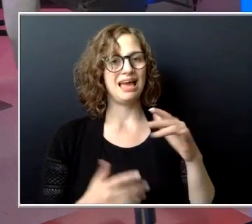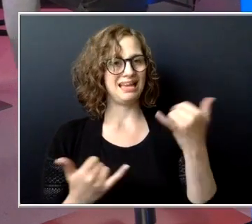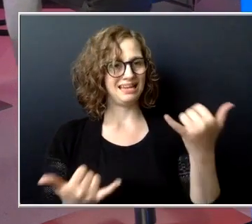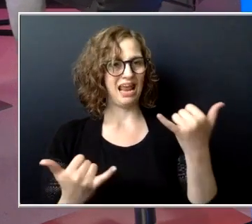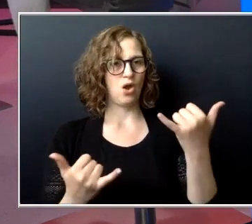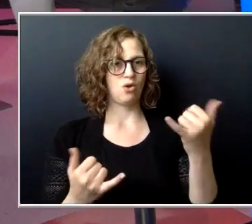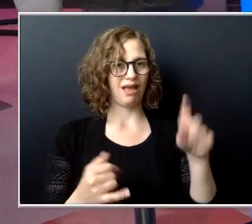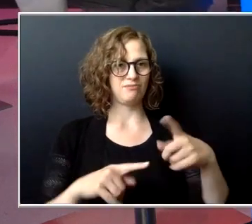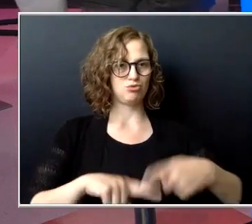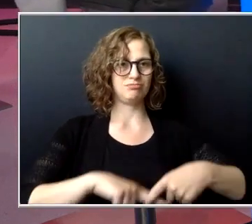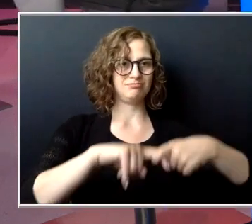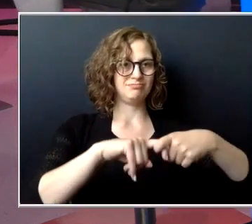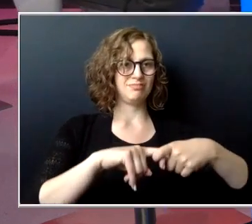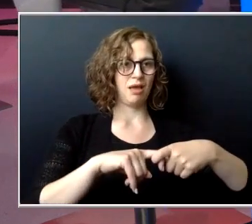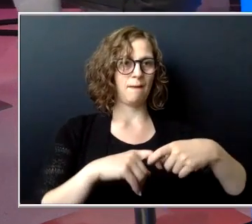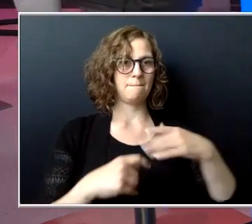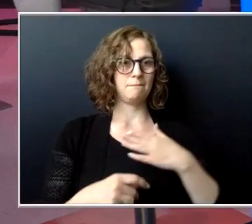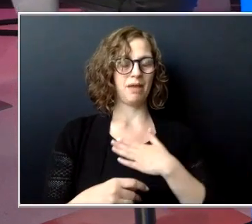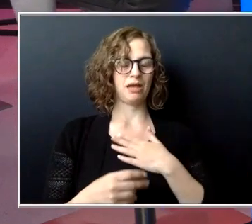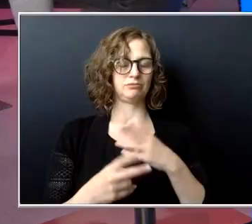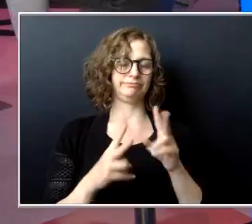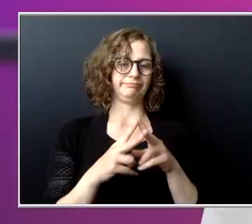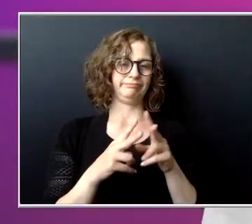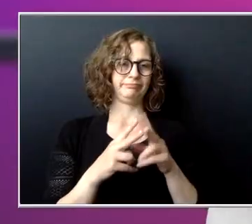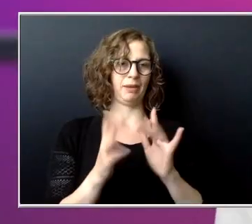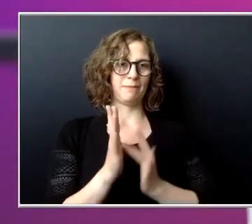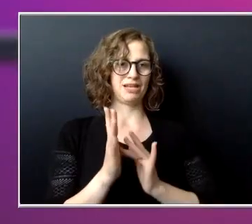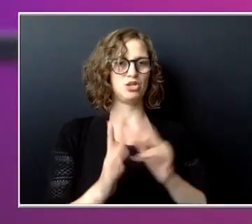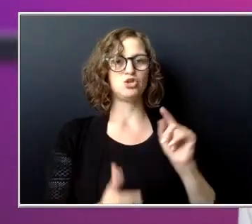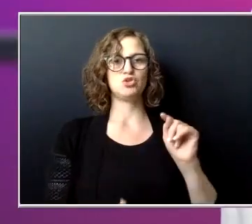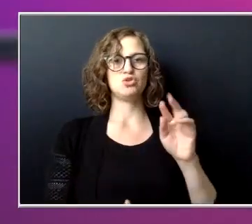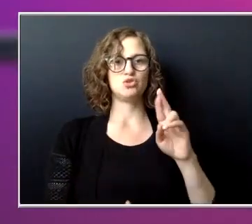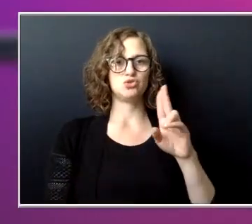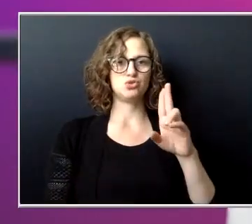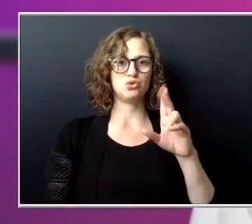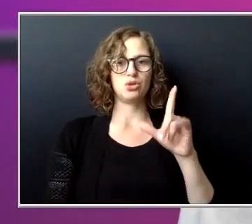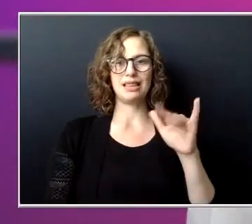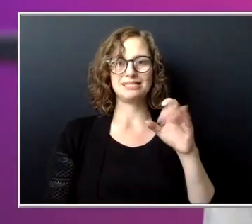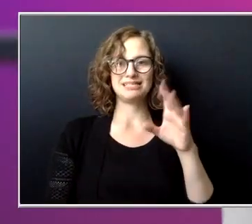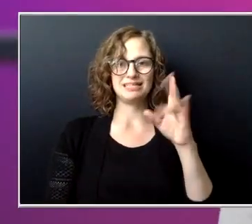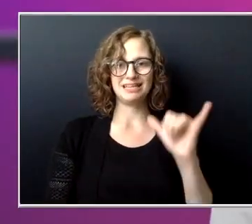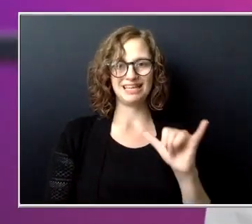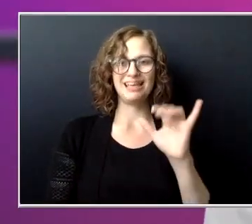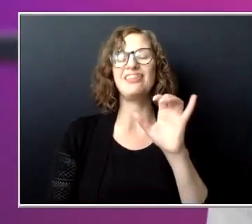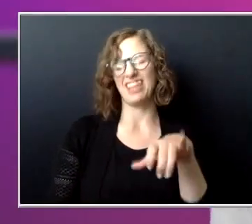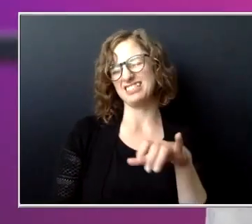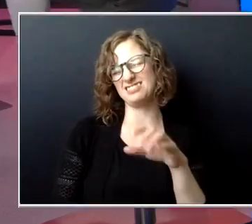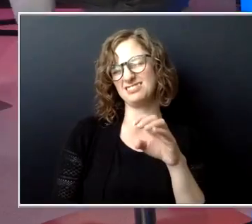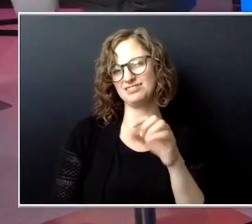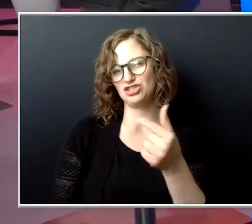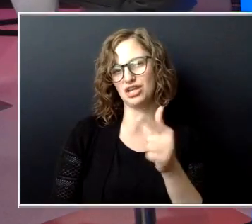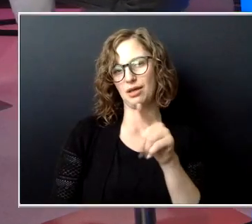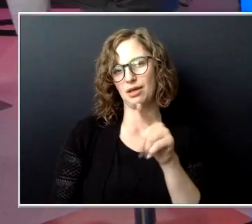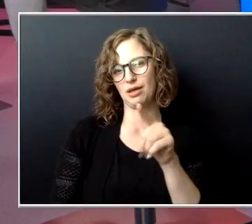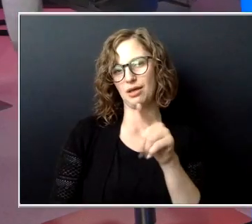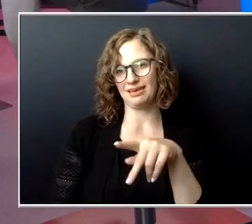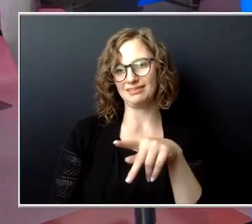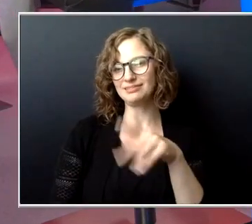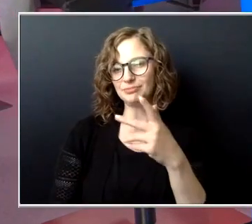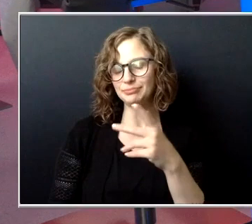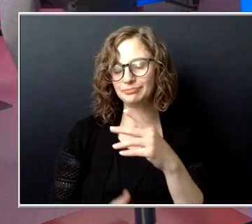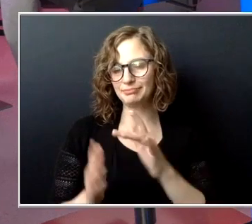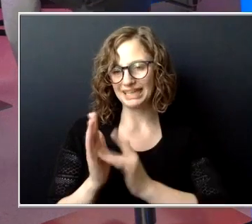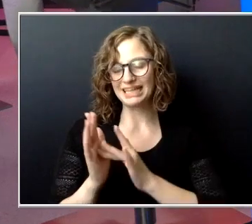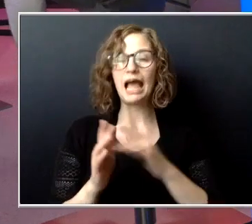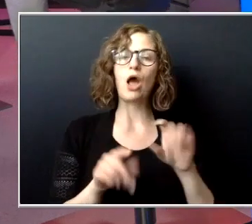for? So Trulicity is one of these GLP-1 medications we've been talking about. So it's just another Eliquis brand. is one of Dr. Hughes Thompson's favorites. So she wants